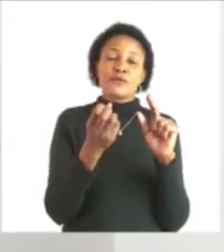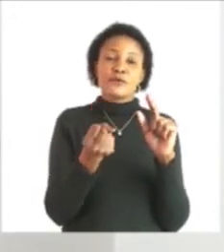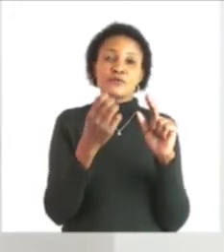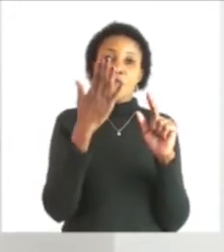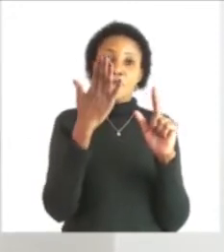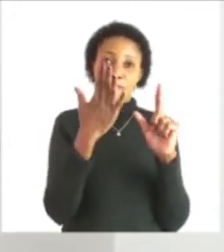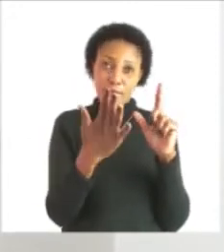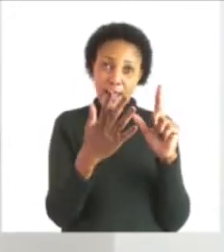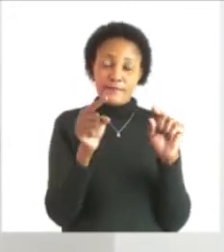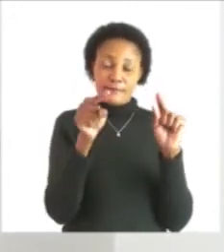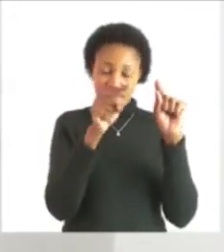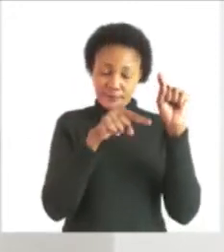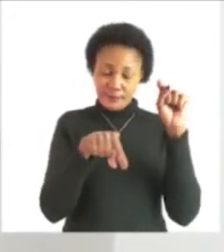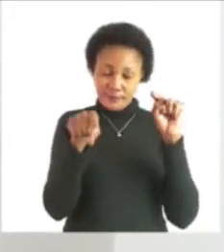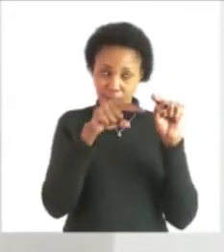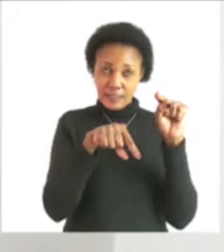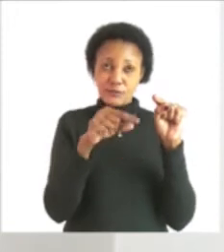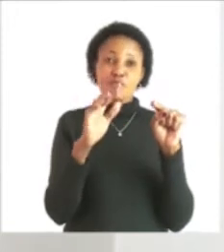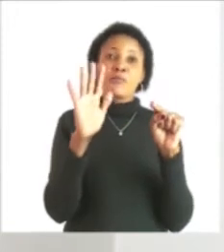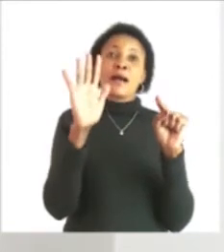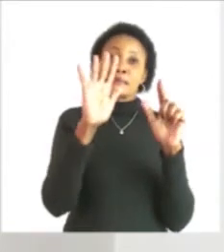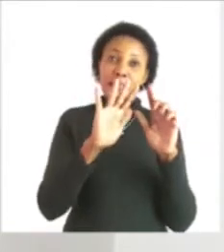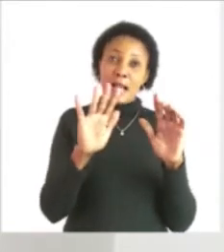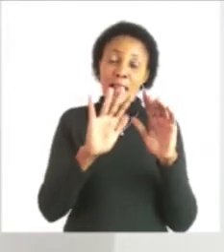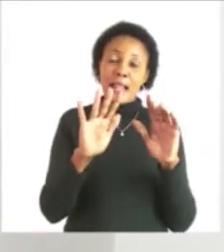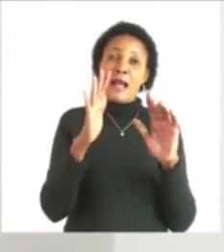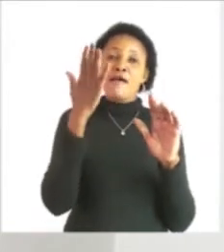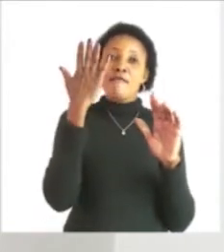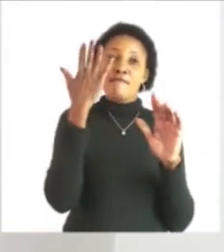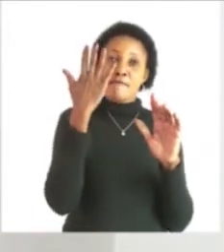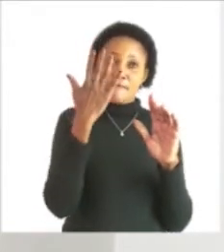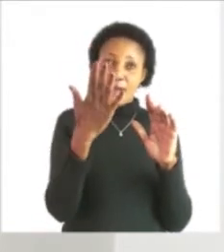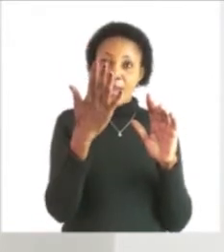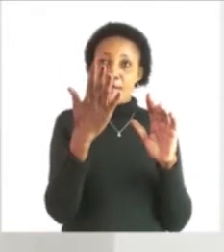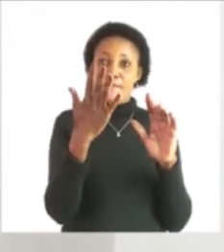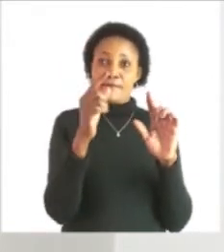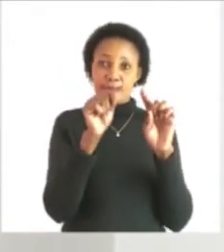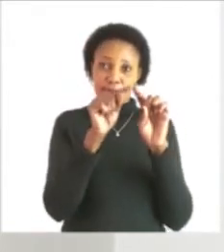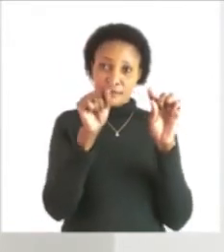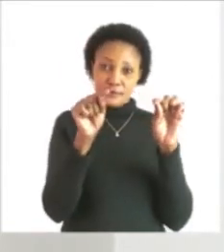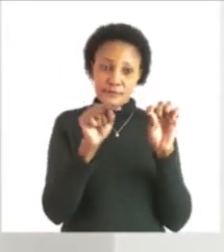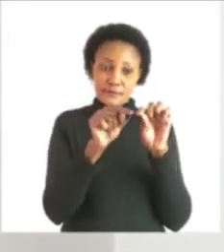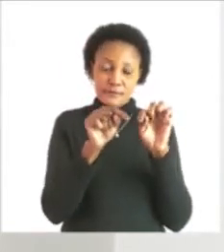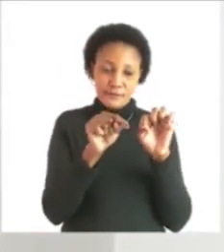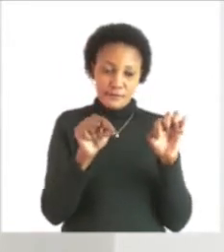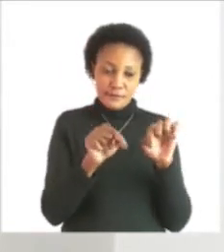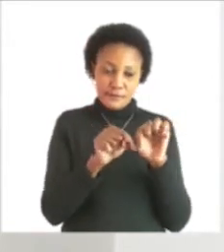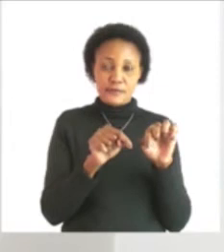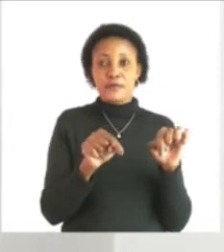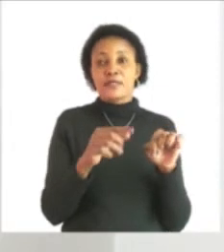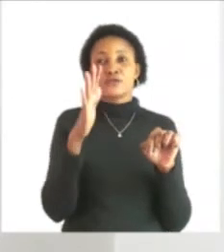5 circles, you are going to color in up to number 5. Up